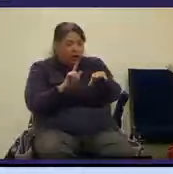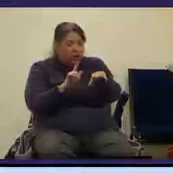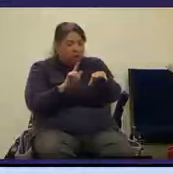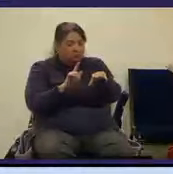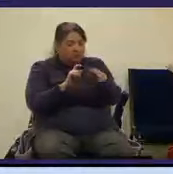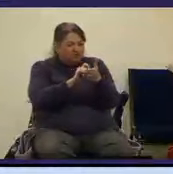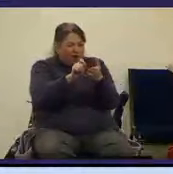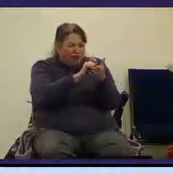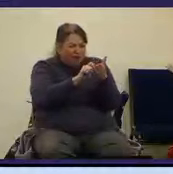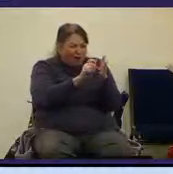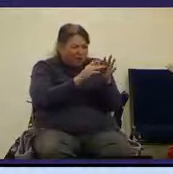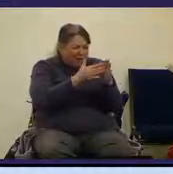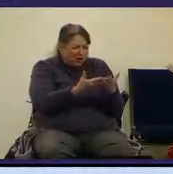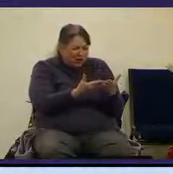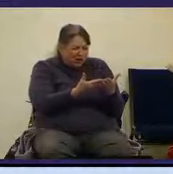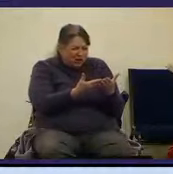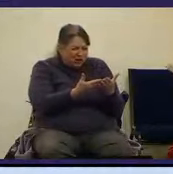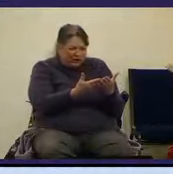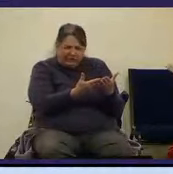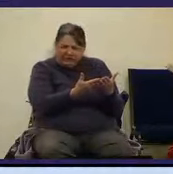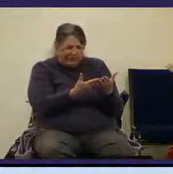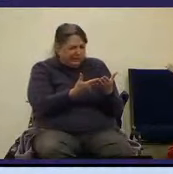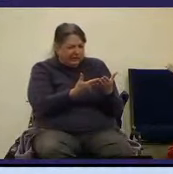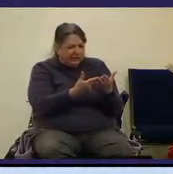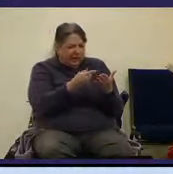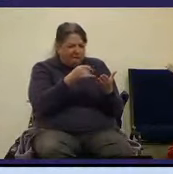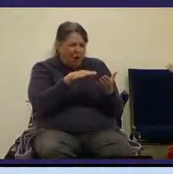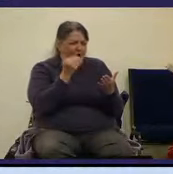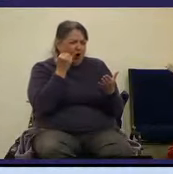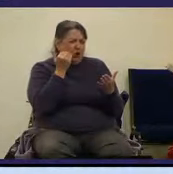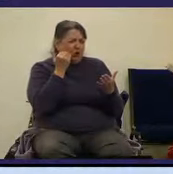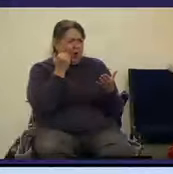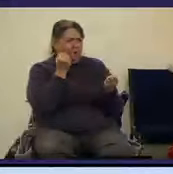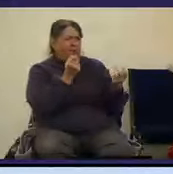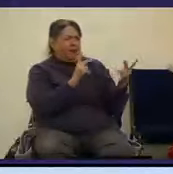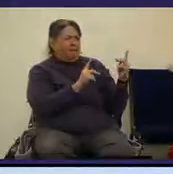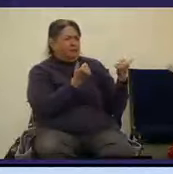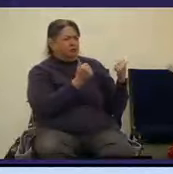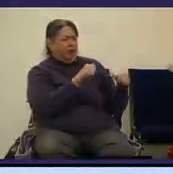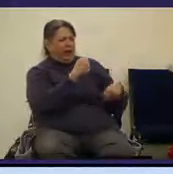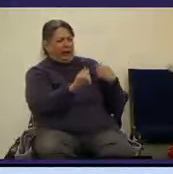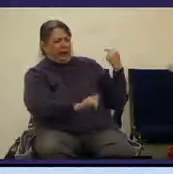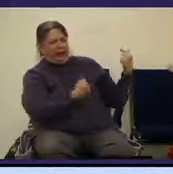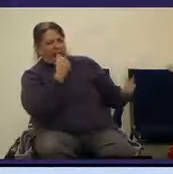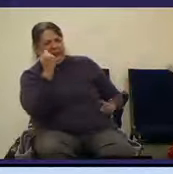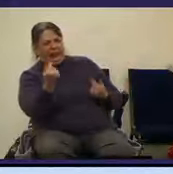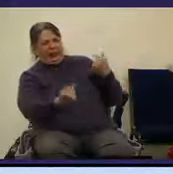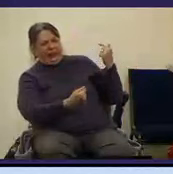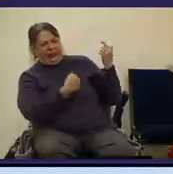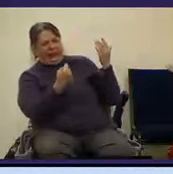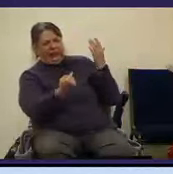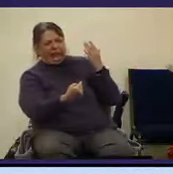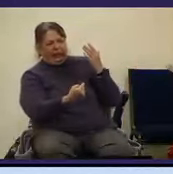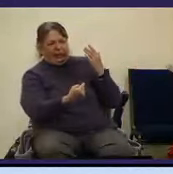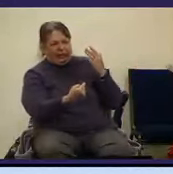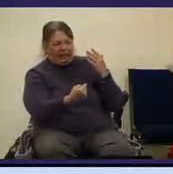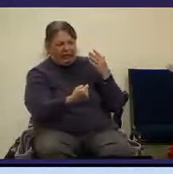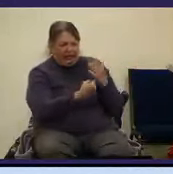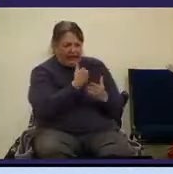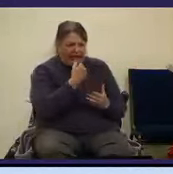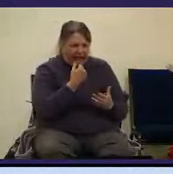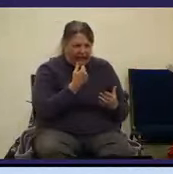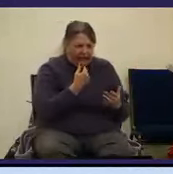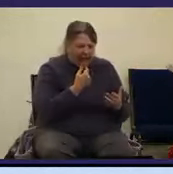persecution. Nero was out to kill him, and he eventually does. There was persecution on every